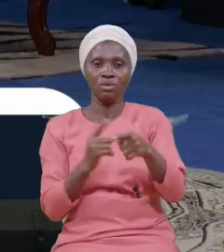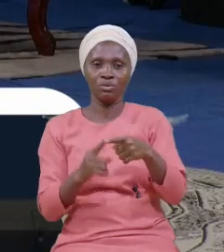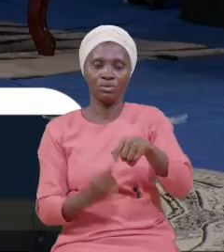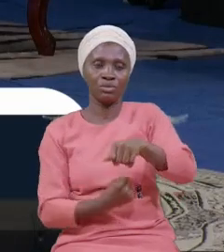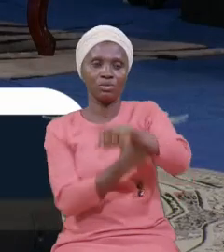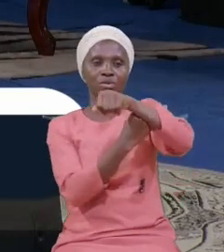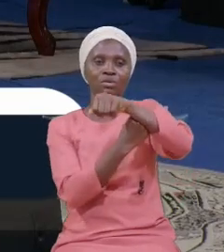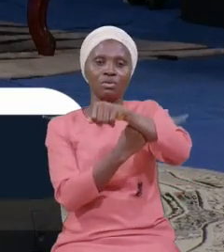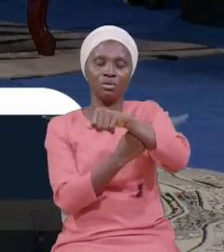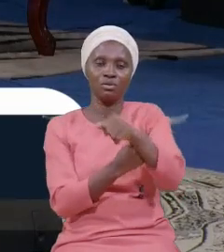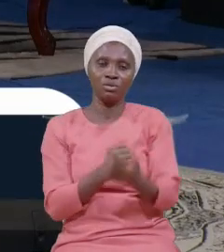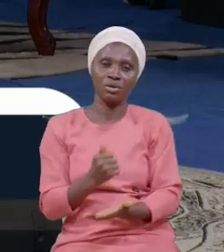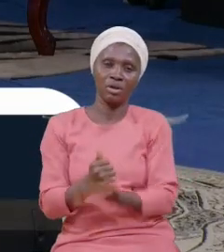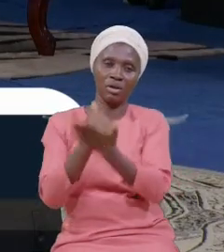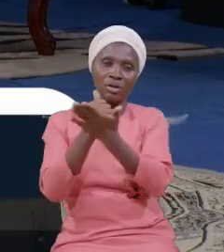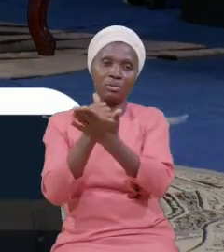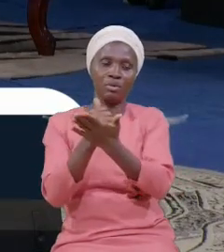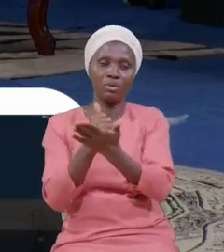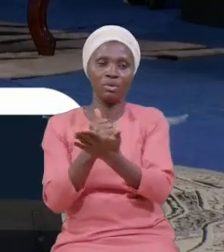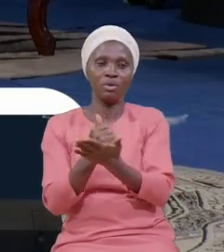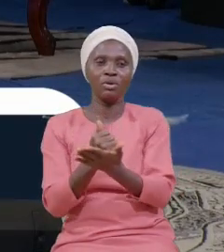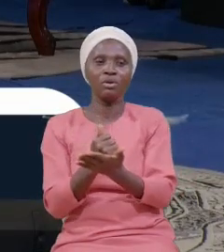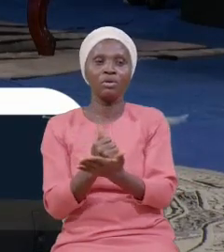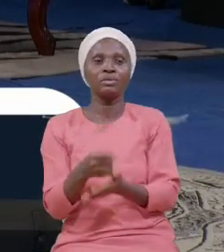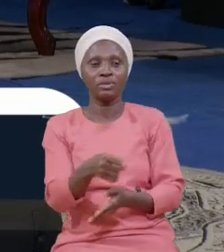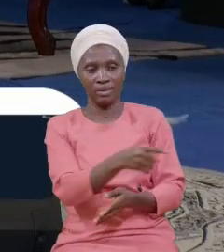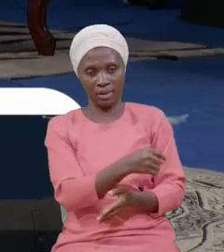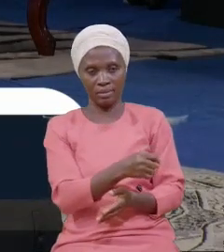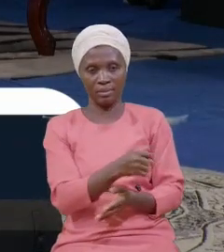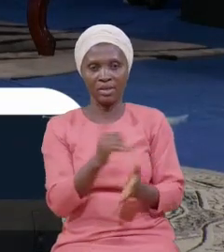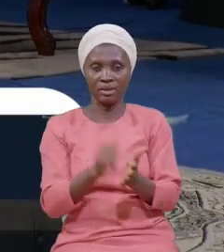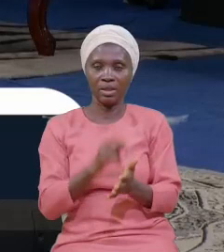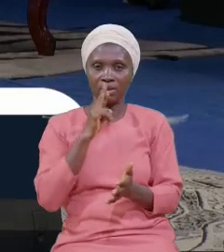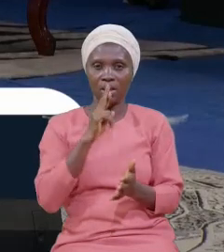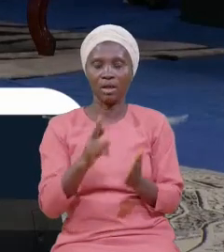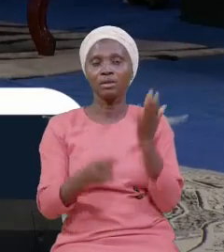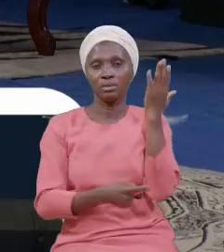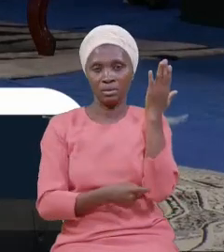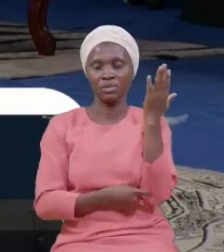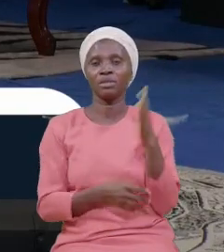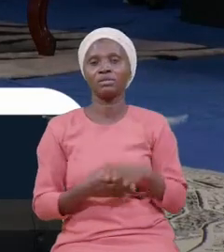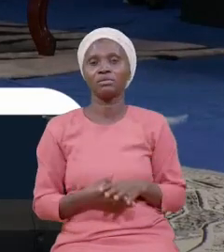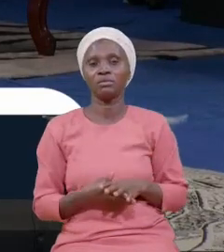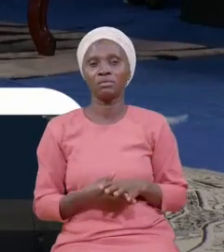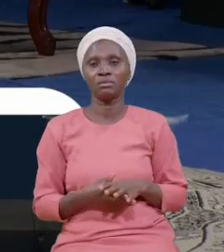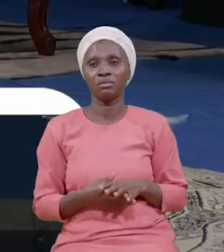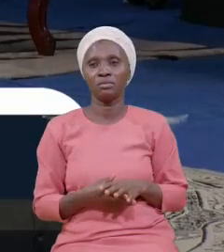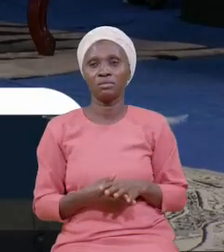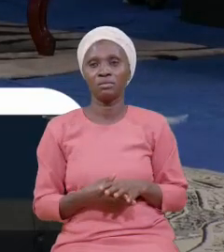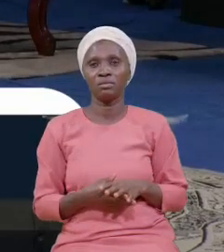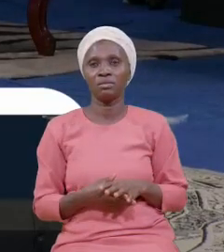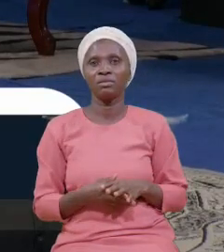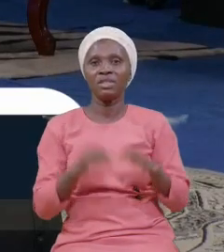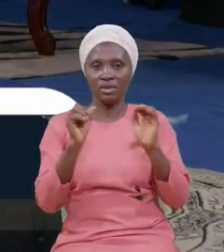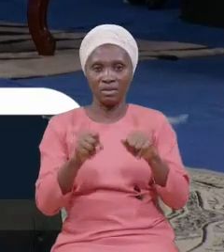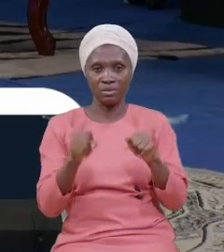to sustain, to support them that are tempted. Able, you'll be able in your life.